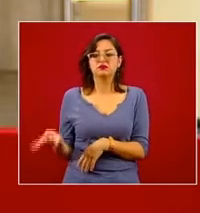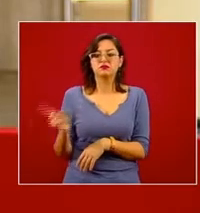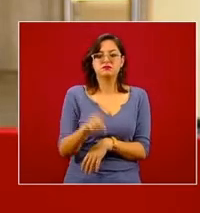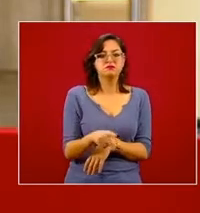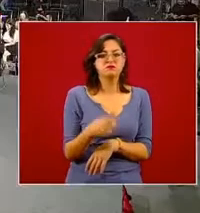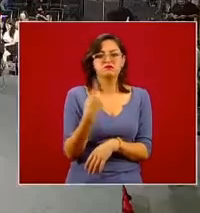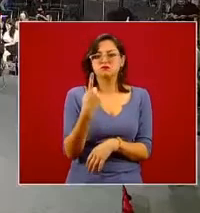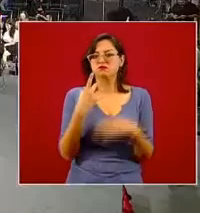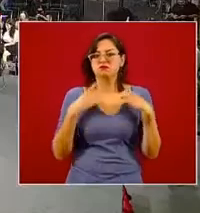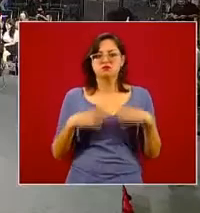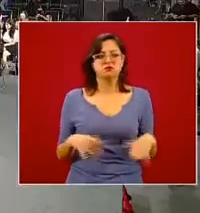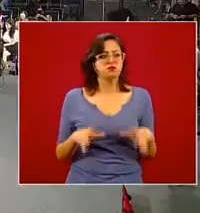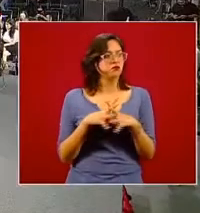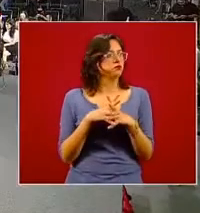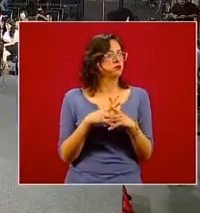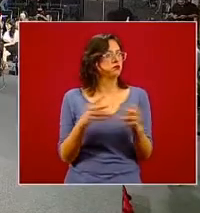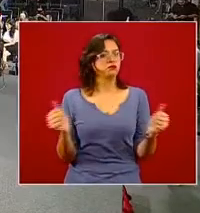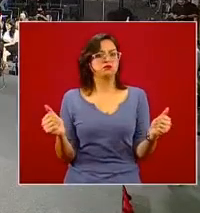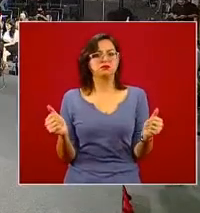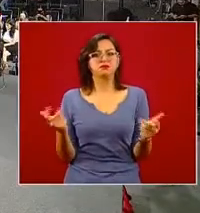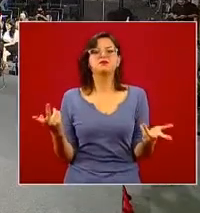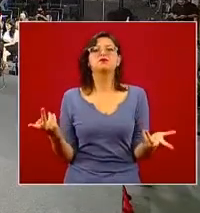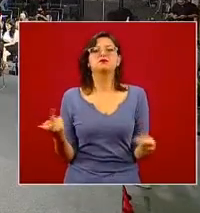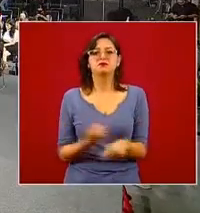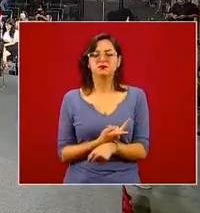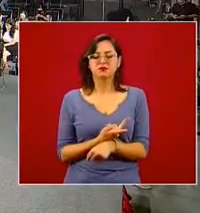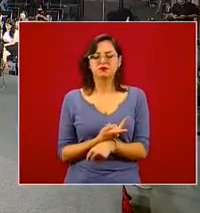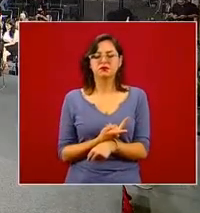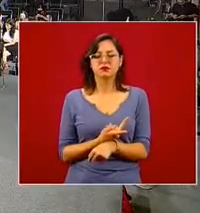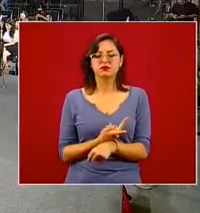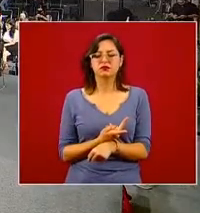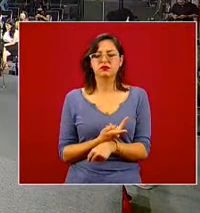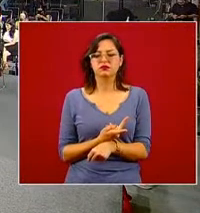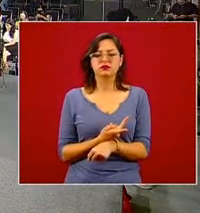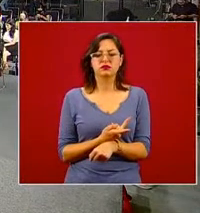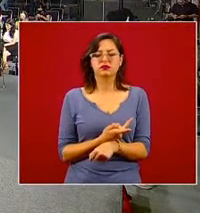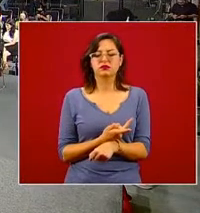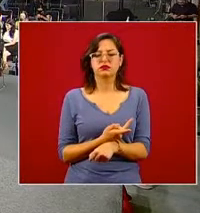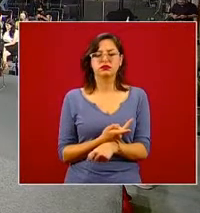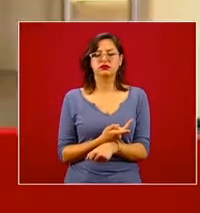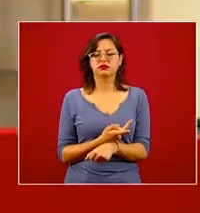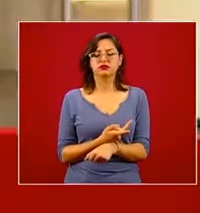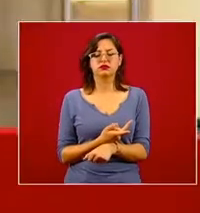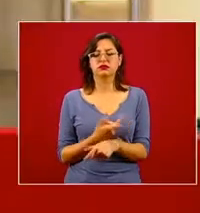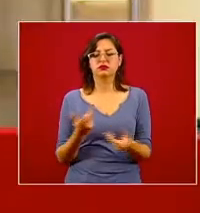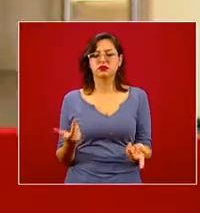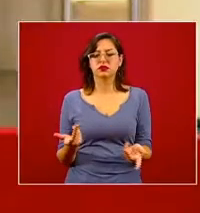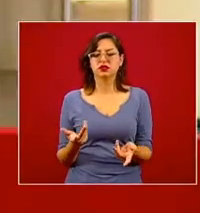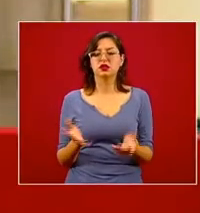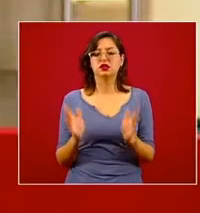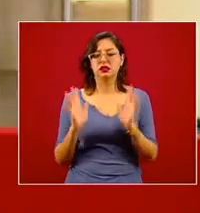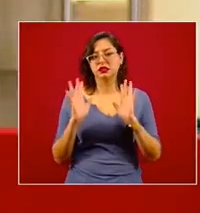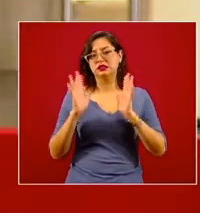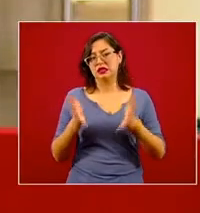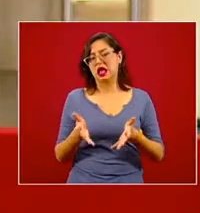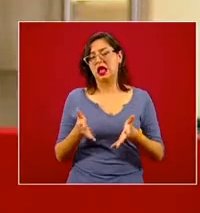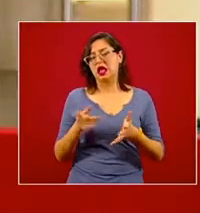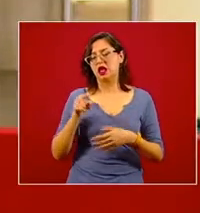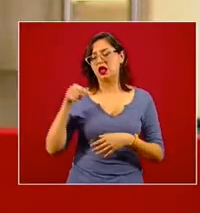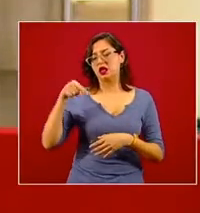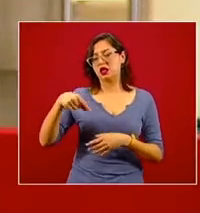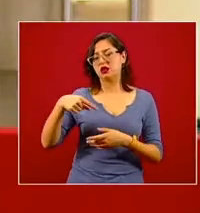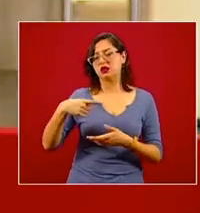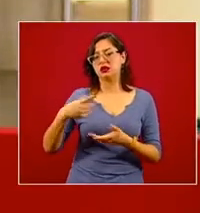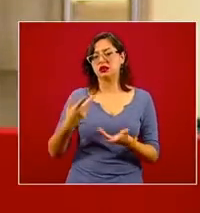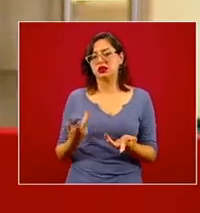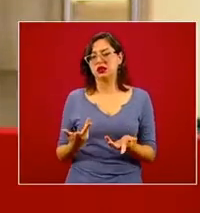se encuentra desaparecido. Entonces queremos saber en este When caso, the hospital was aquí la full, funeraria dio a conocer que las they fotos de los took the cuerpos correct que ashes, but presentó, we